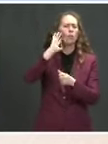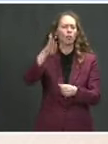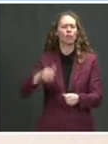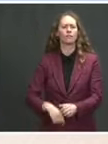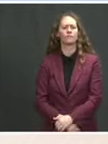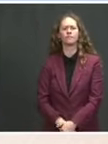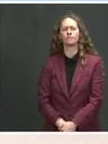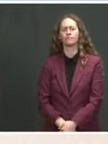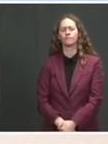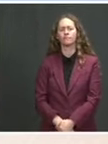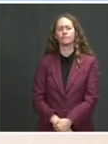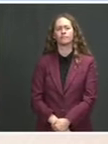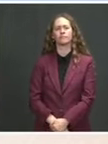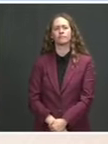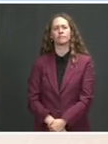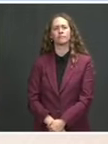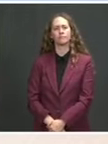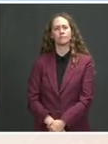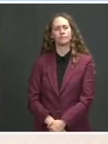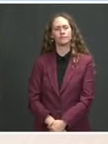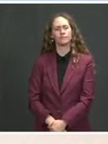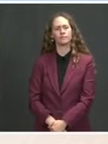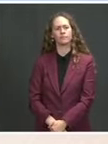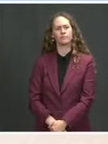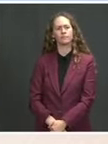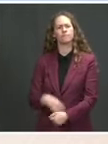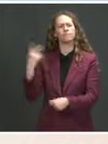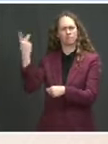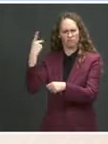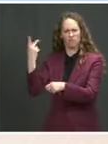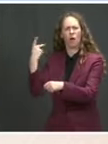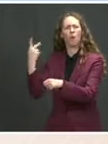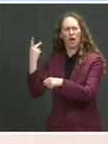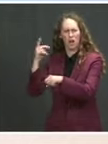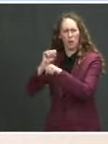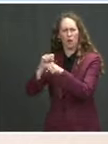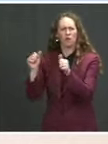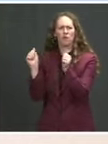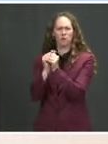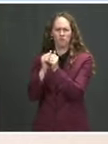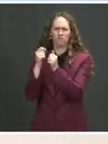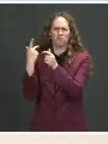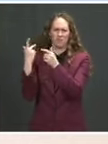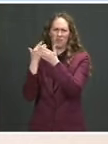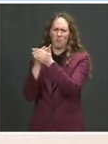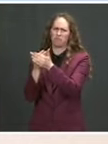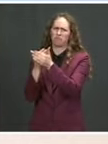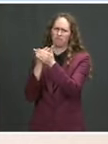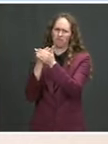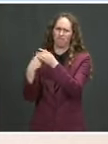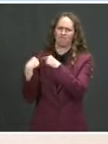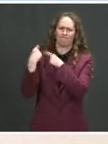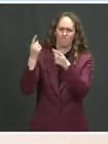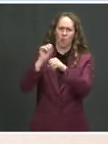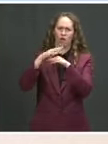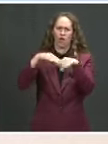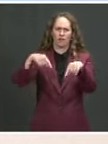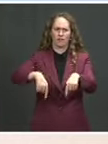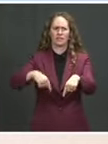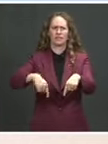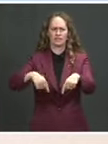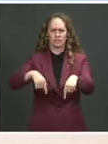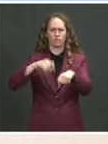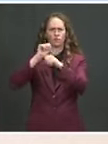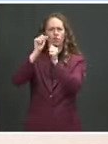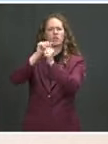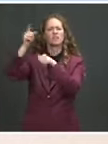it's siloed. Yeah. We work very closely. I think Peter and I being up here shows you how closely the National Economic Council and National Security Council work together